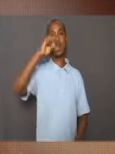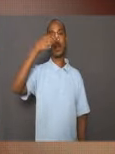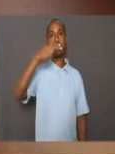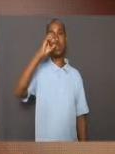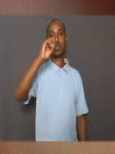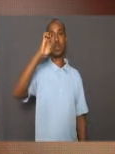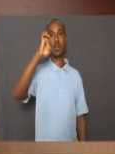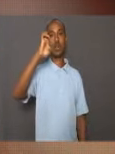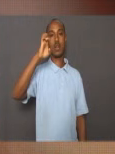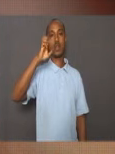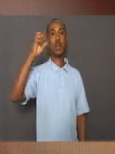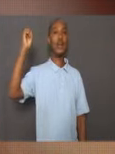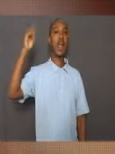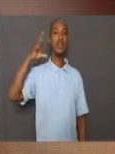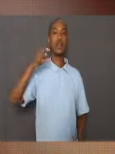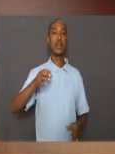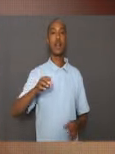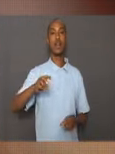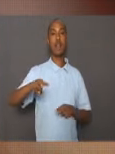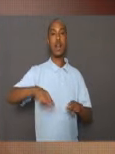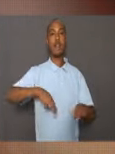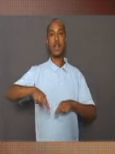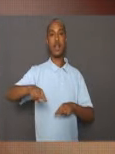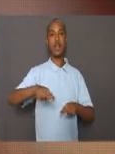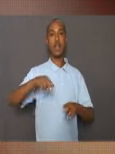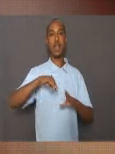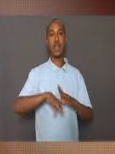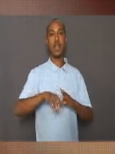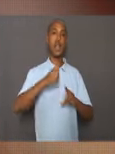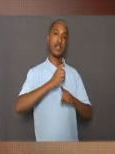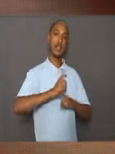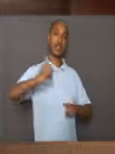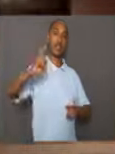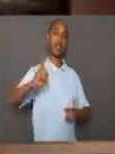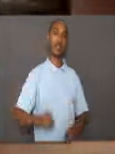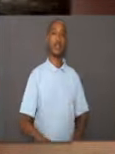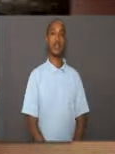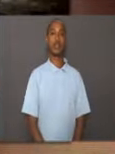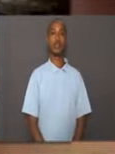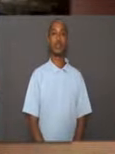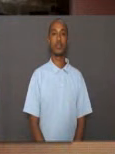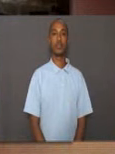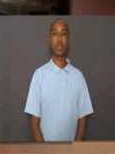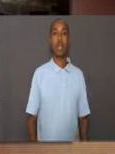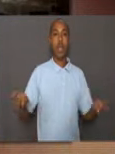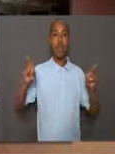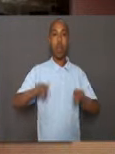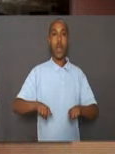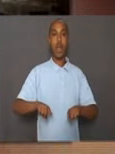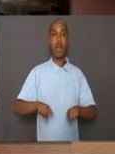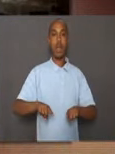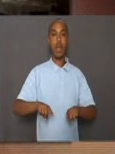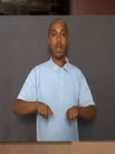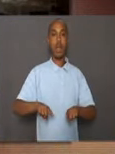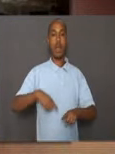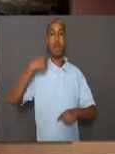rays traveling in a straight line. When a paddle